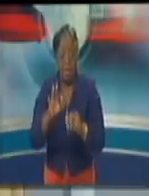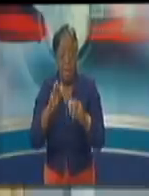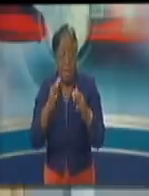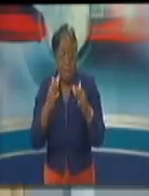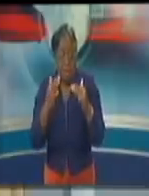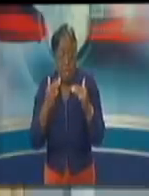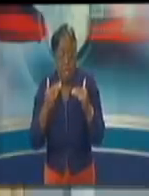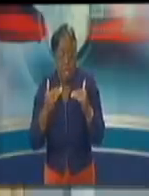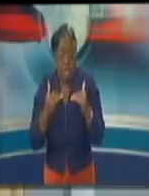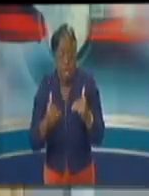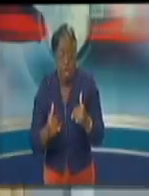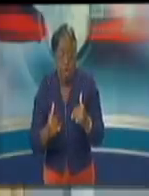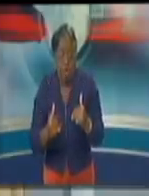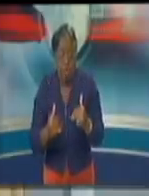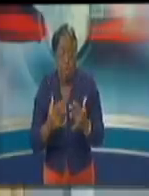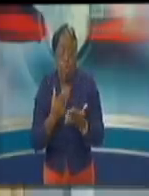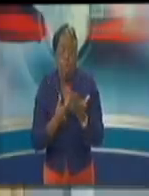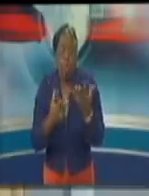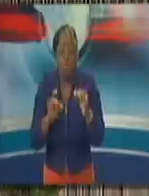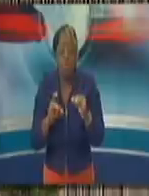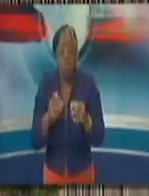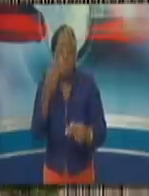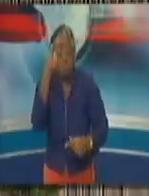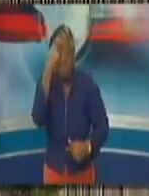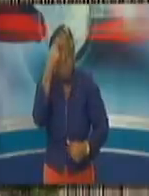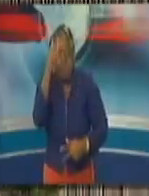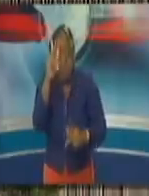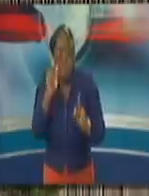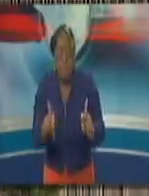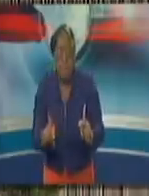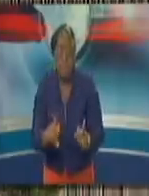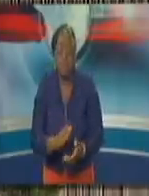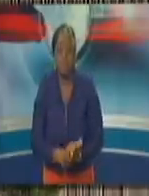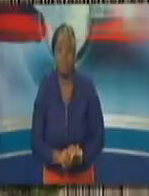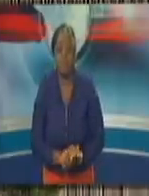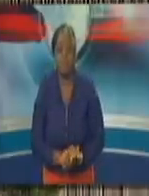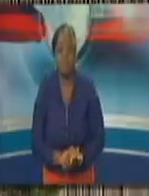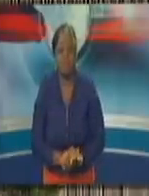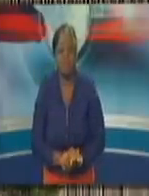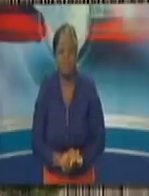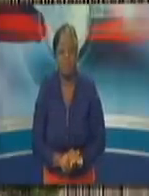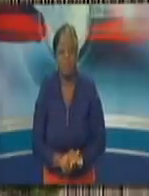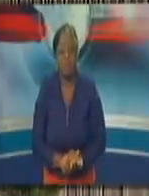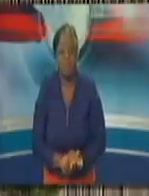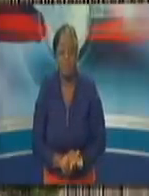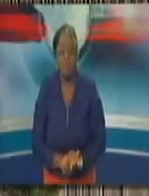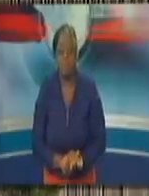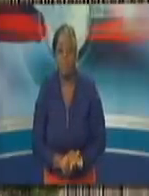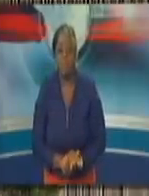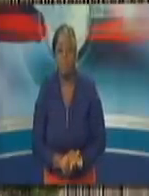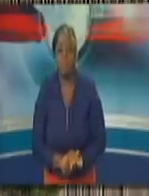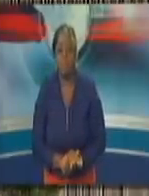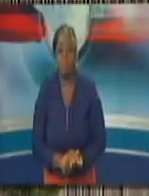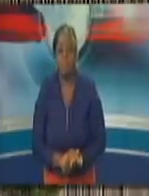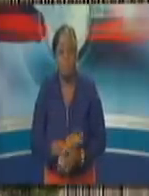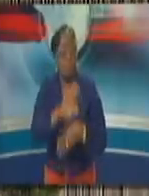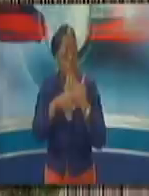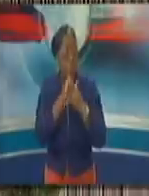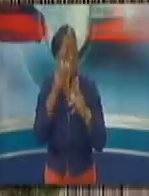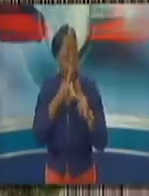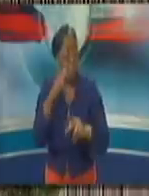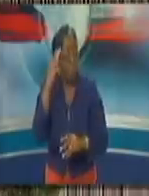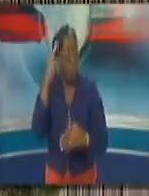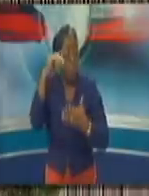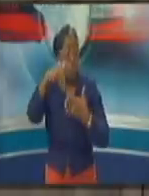how we treat with patients? Okay. So as we all know, it is a very new virus. Once you have a new